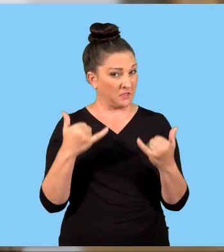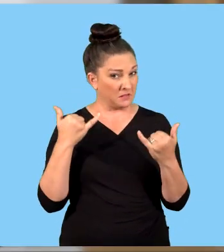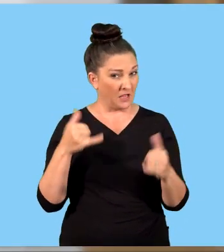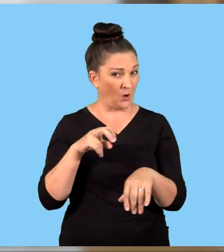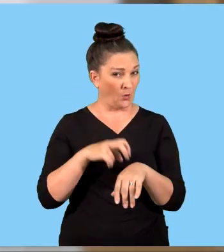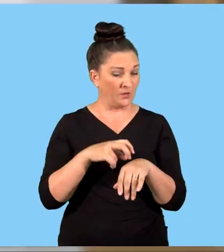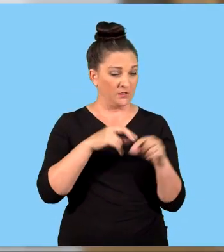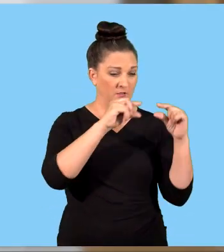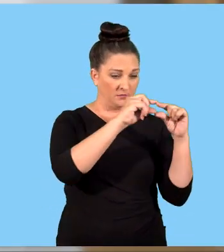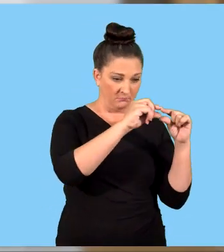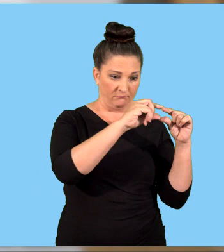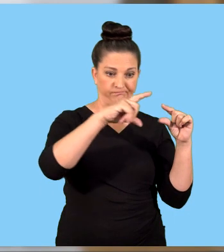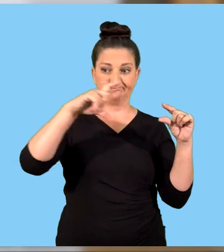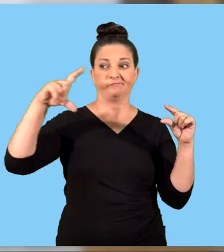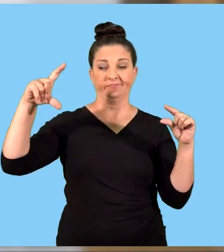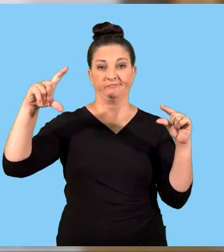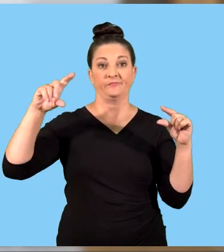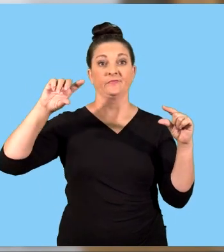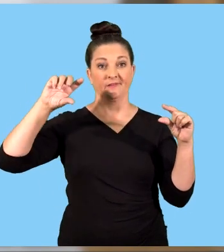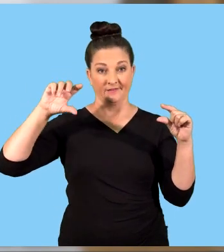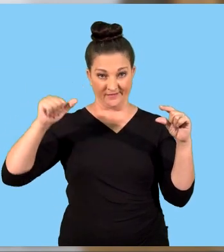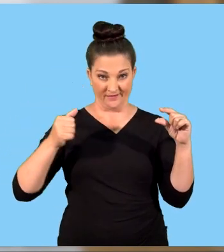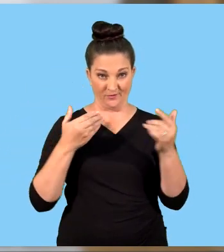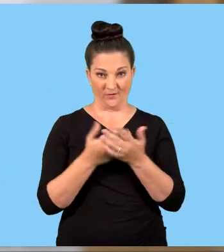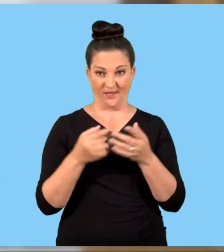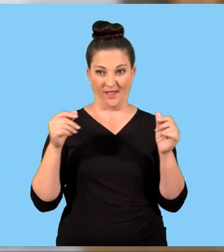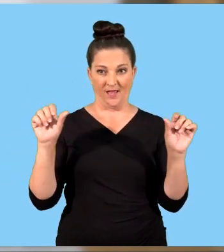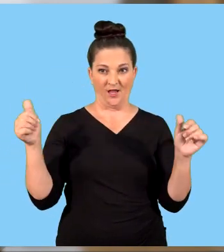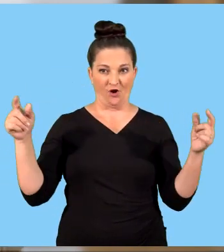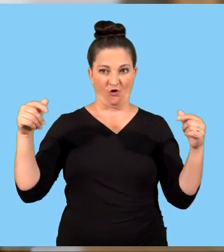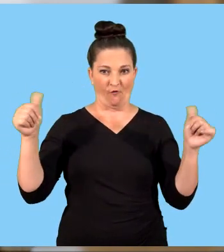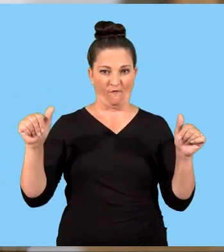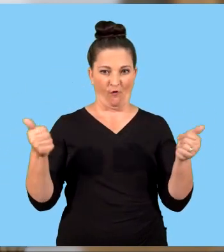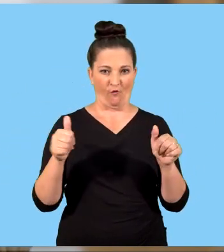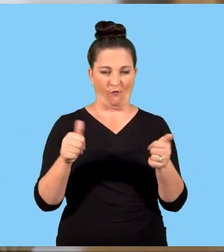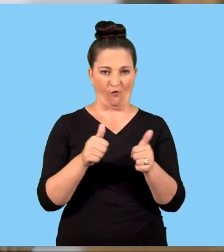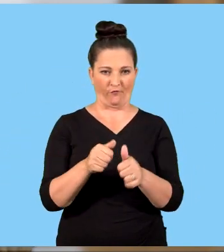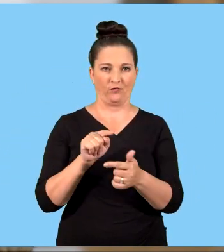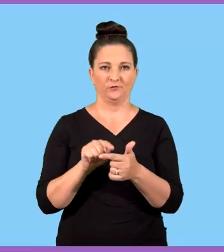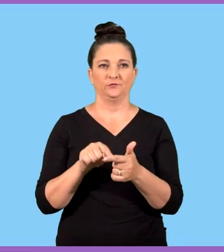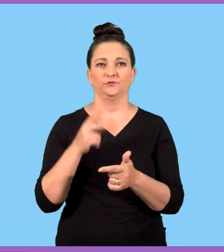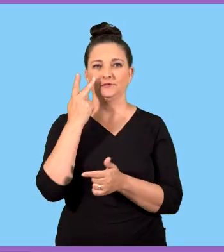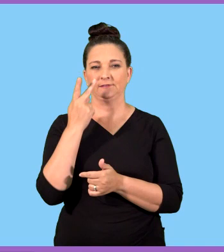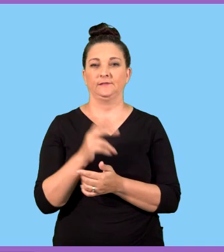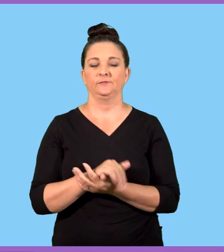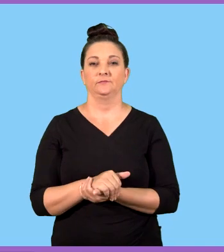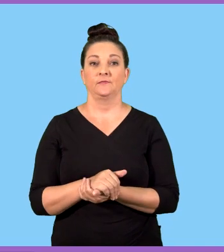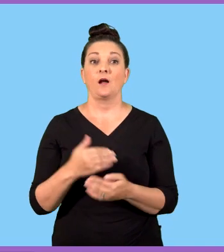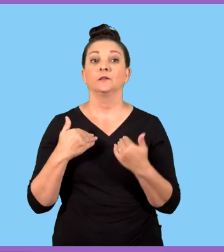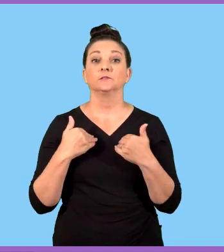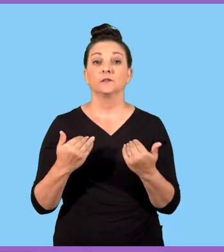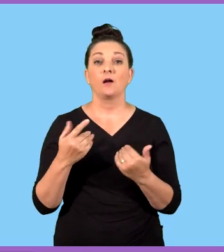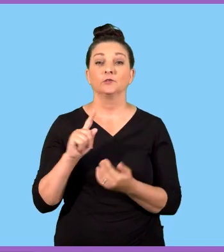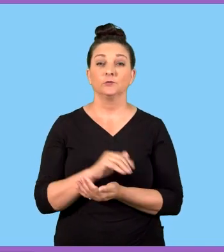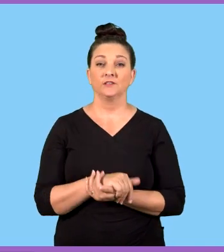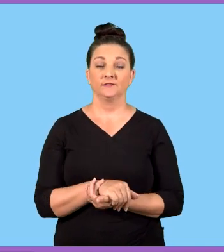median, we've got to arrange the values in ascending order, and then we can get to scratching them off. So looking at these values, I start